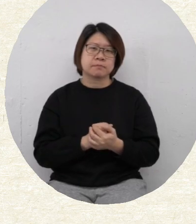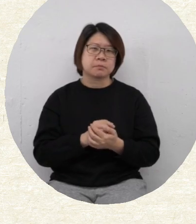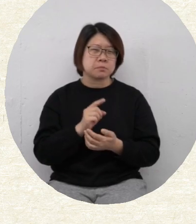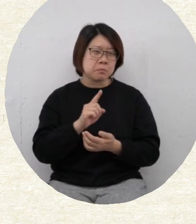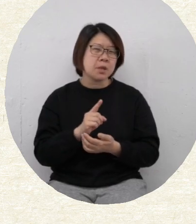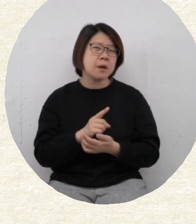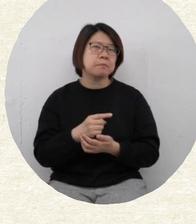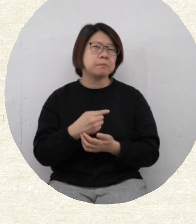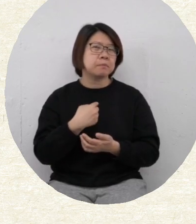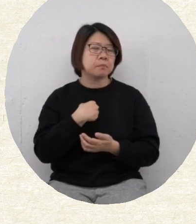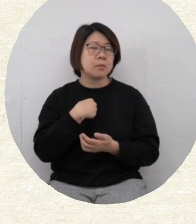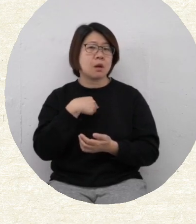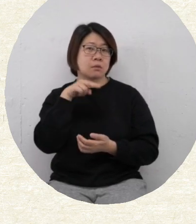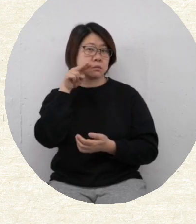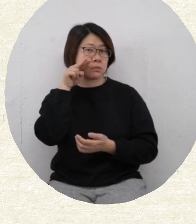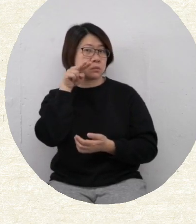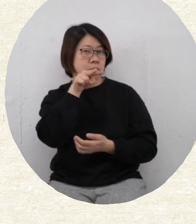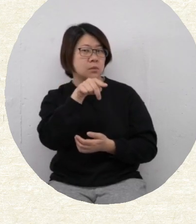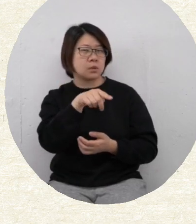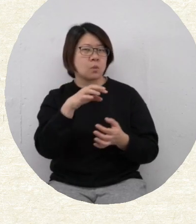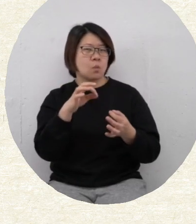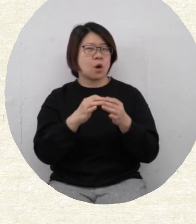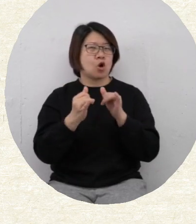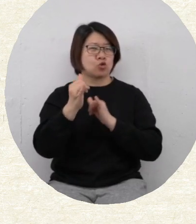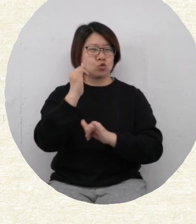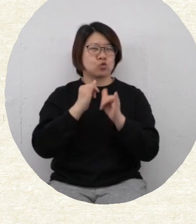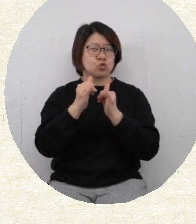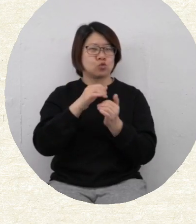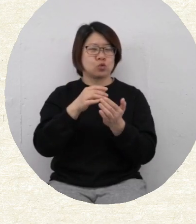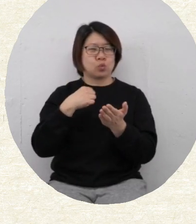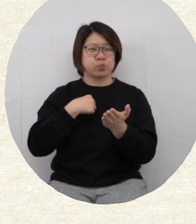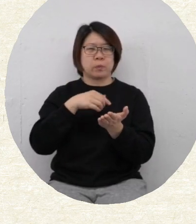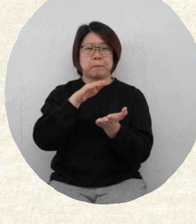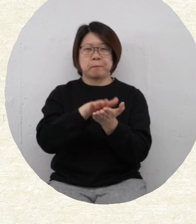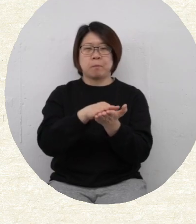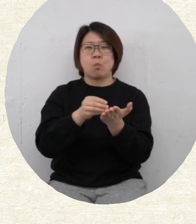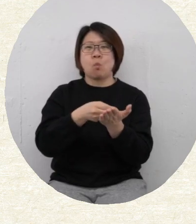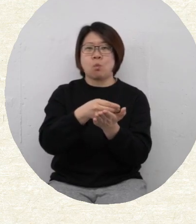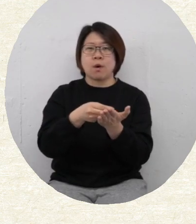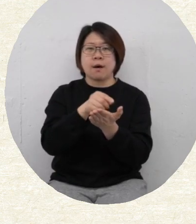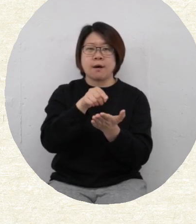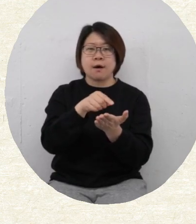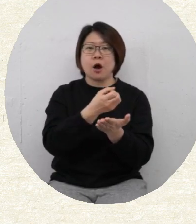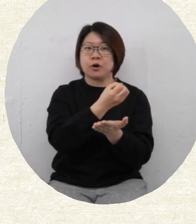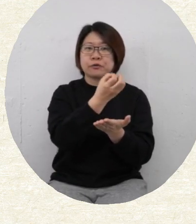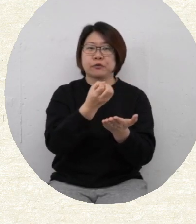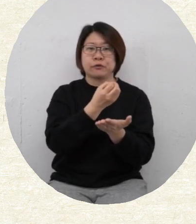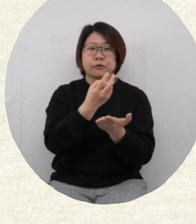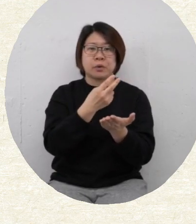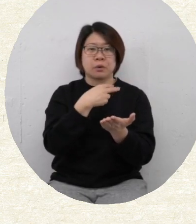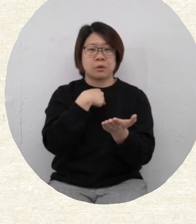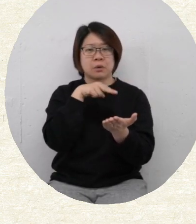Yes, and I did briefly mention it in the presentation, but that is something that I